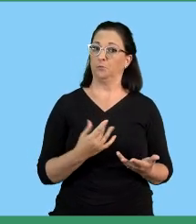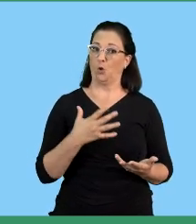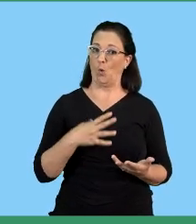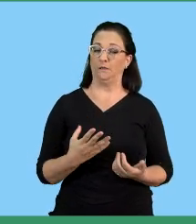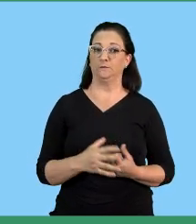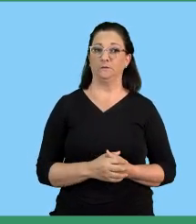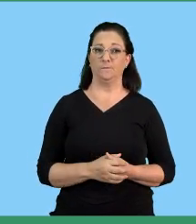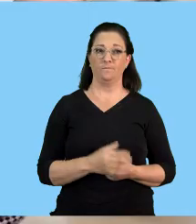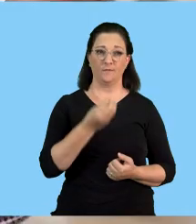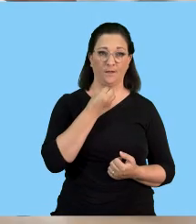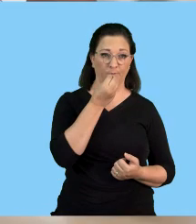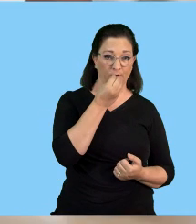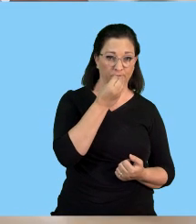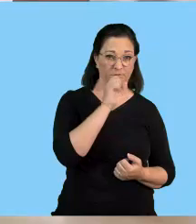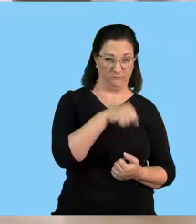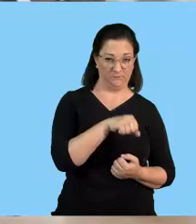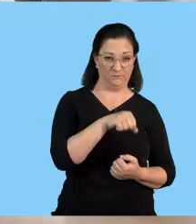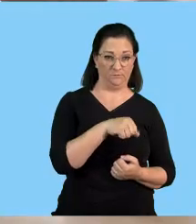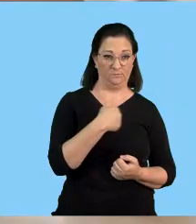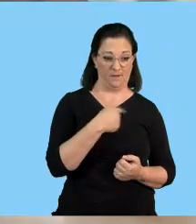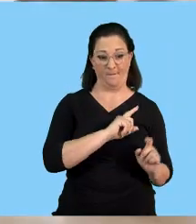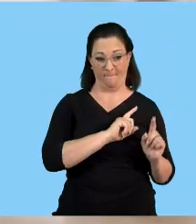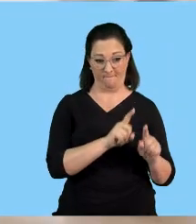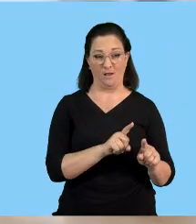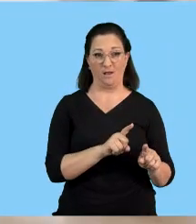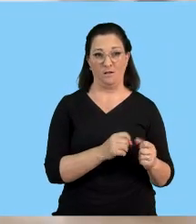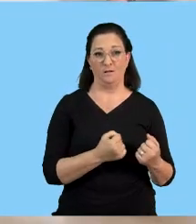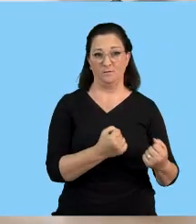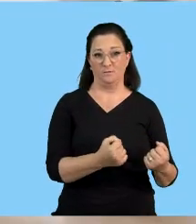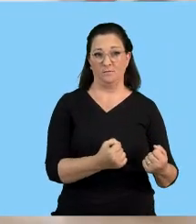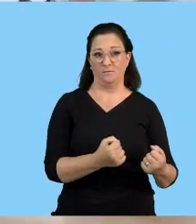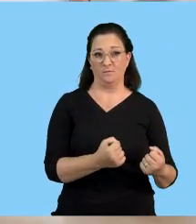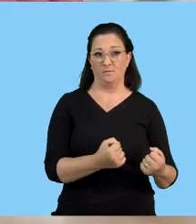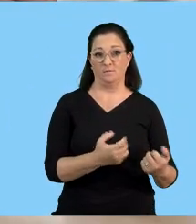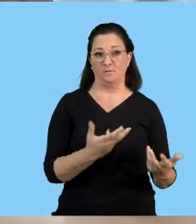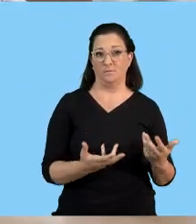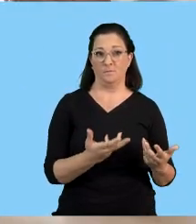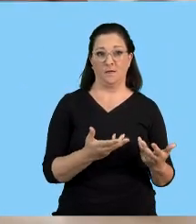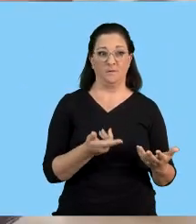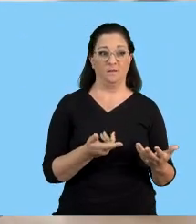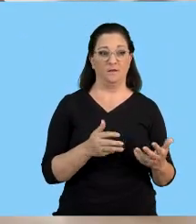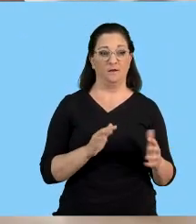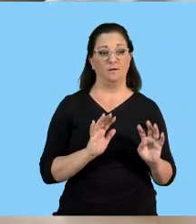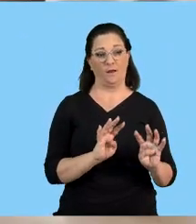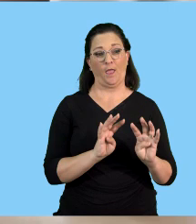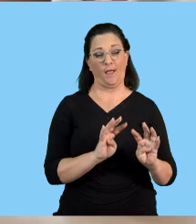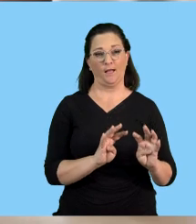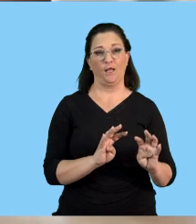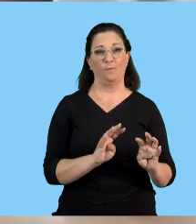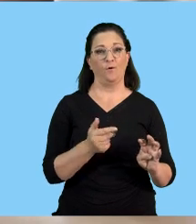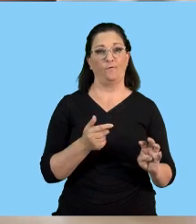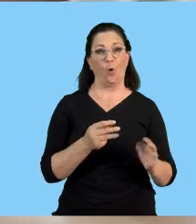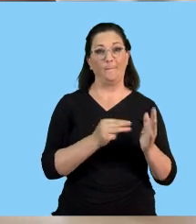listen, to the school to say, I'm going to come and we are catering. But now since the learners are going to attend this matric